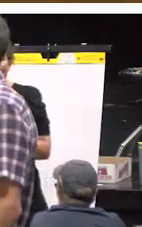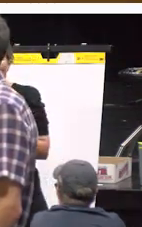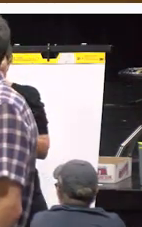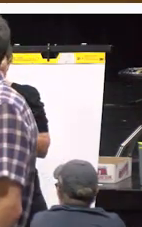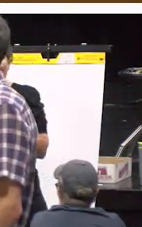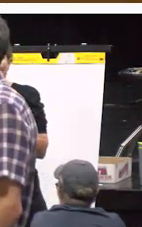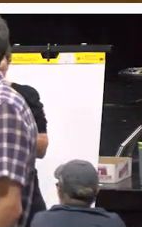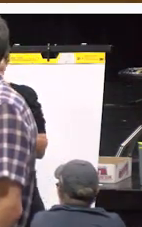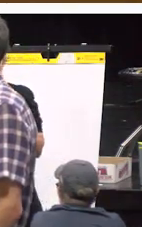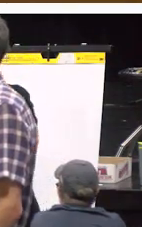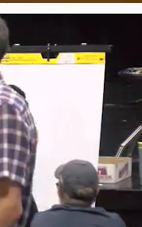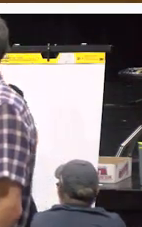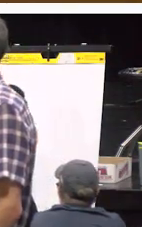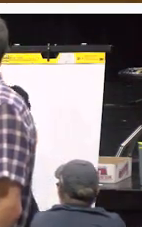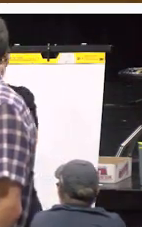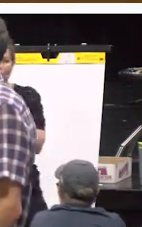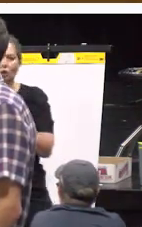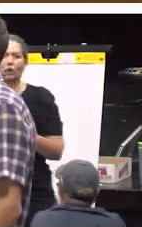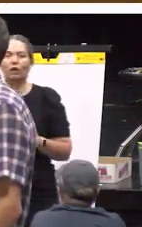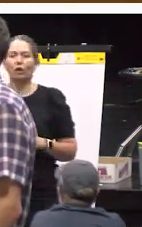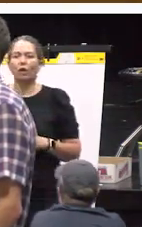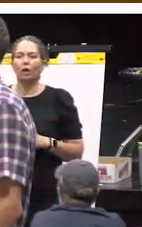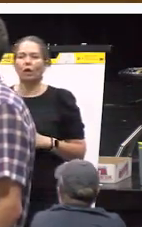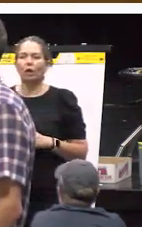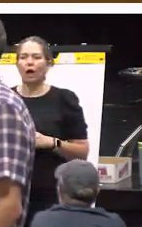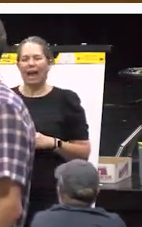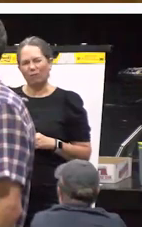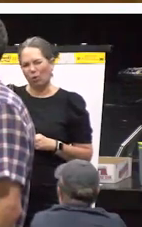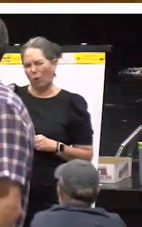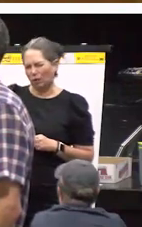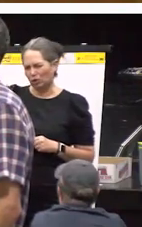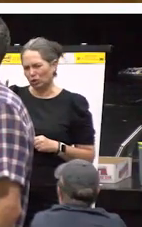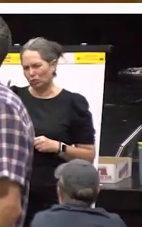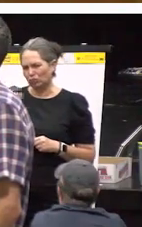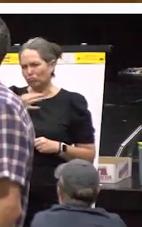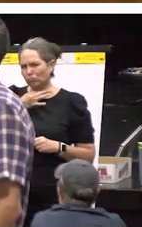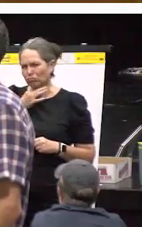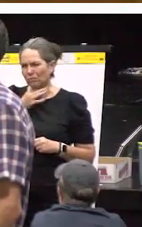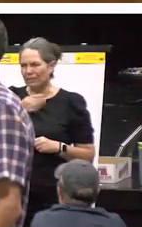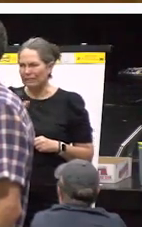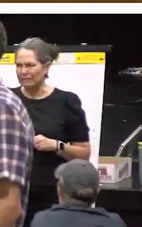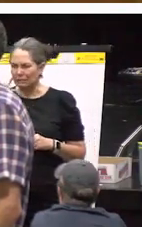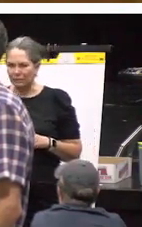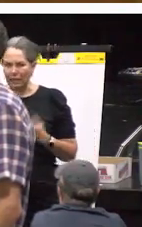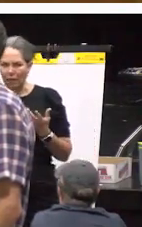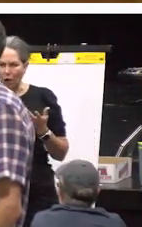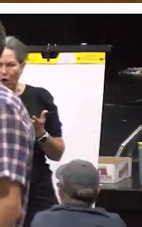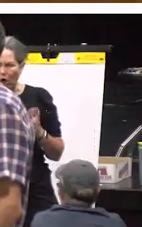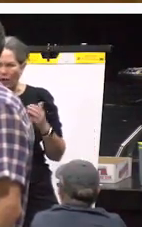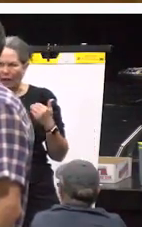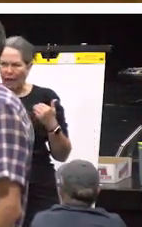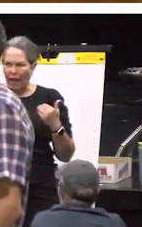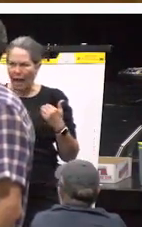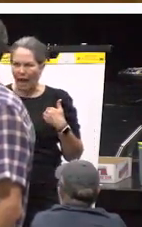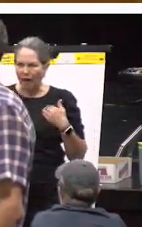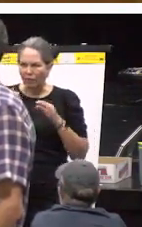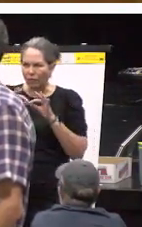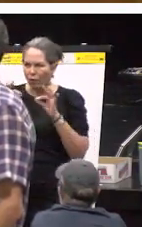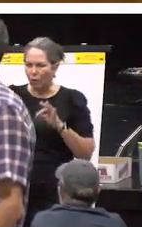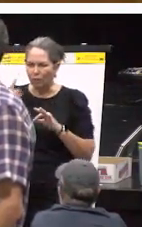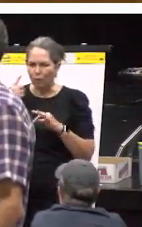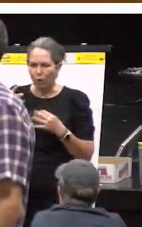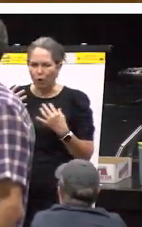structure. But I have a question about that. It sounds like there is a commission for recovery and resilience being formed in any